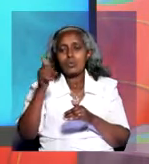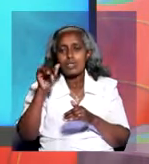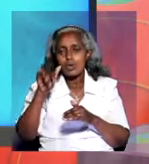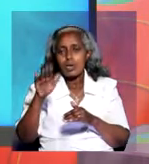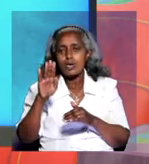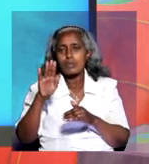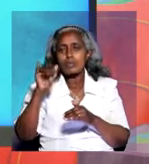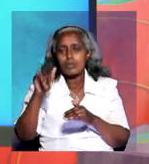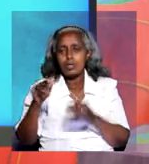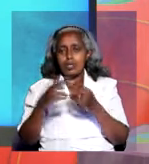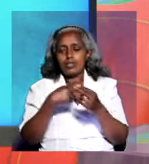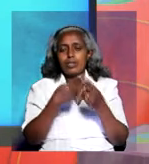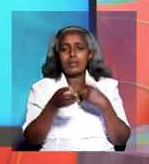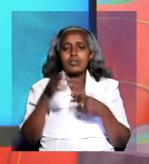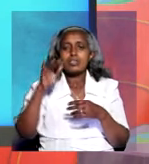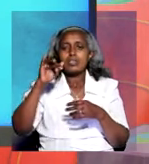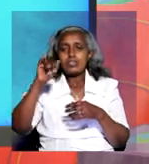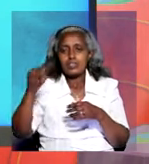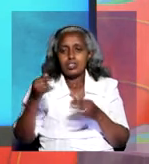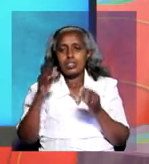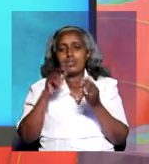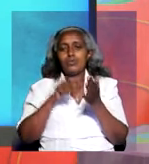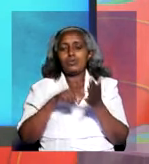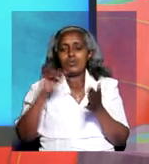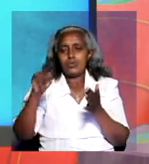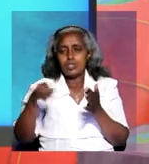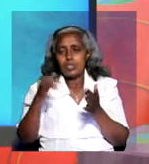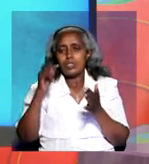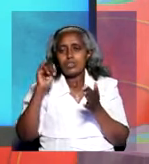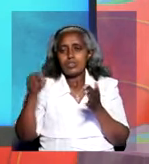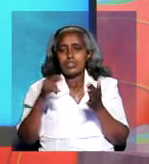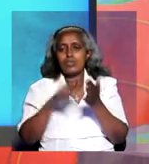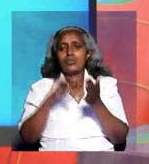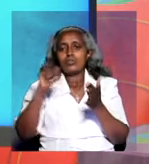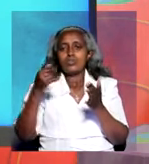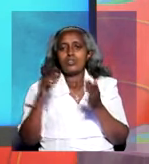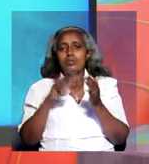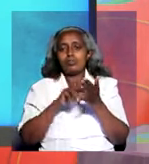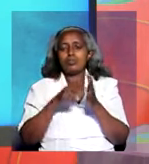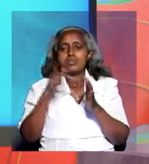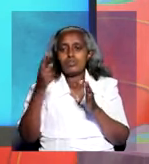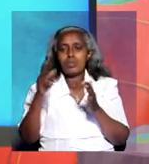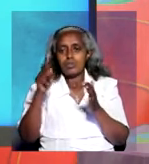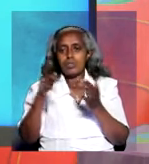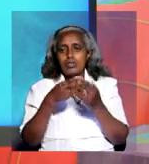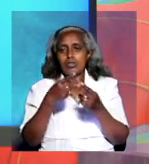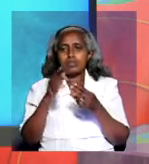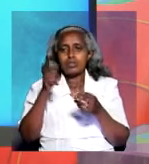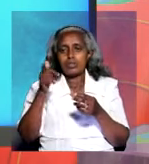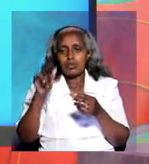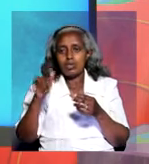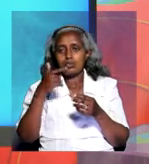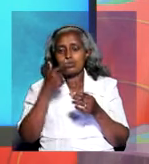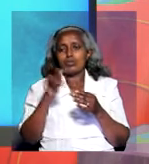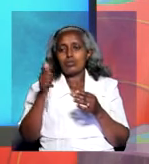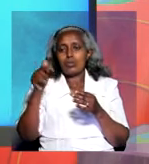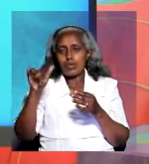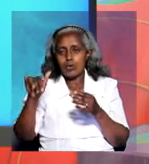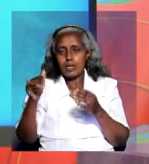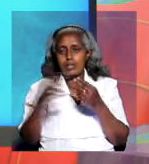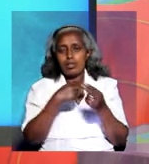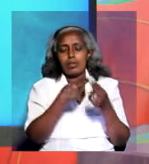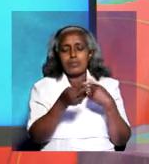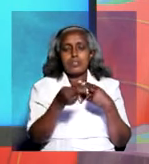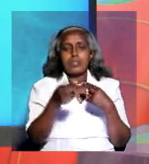AY BY times J dot J. J dot J is 1. So, 1 times AY BY is AY